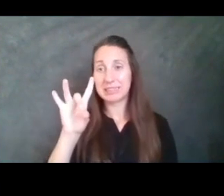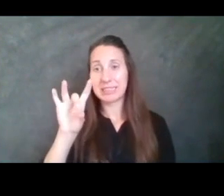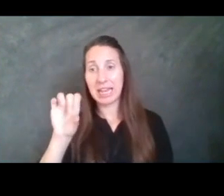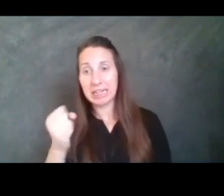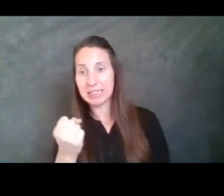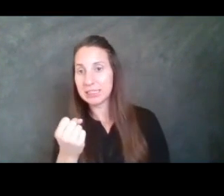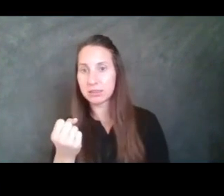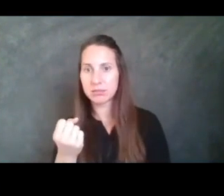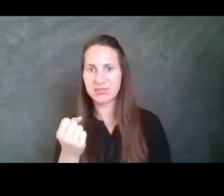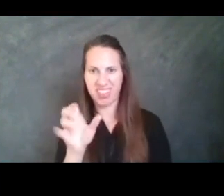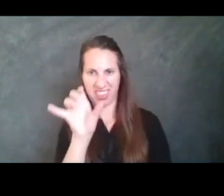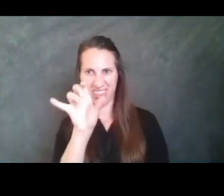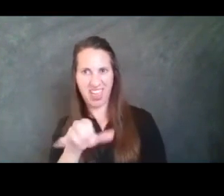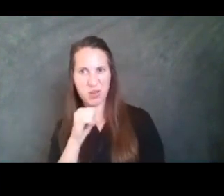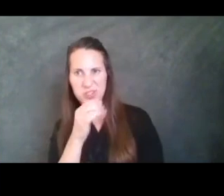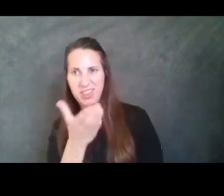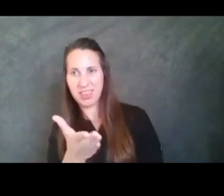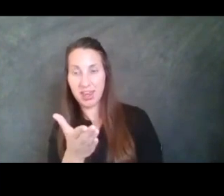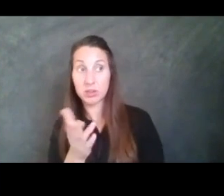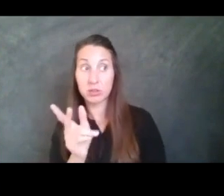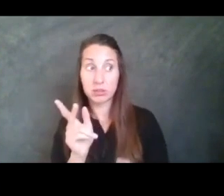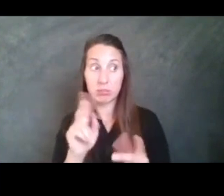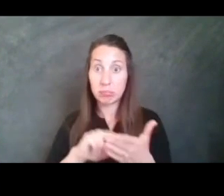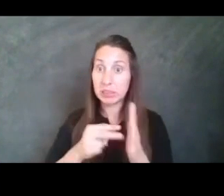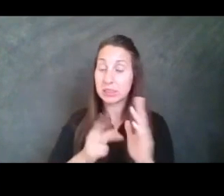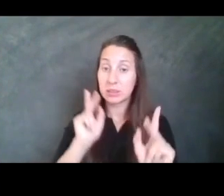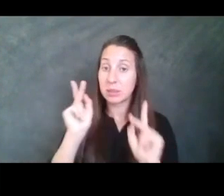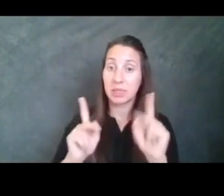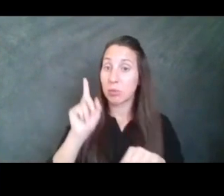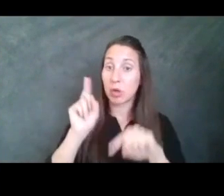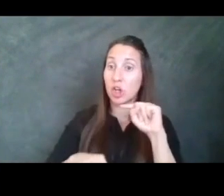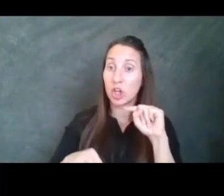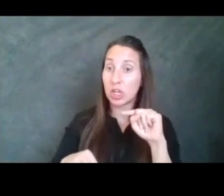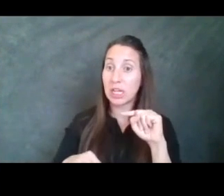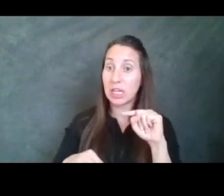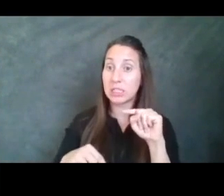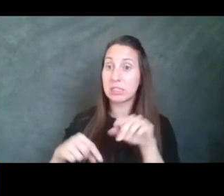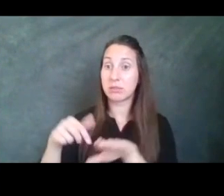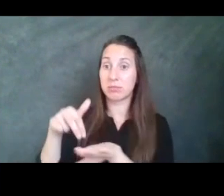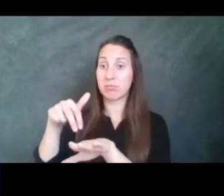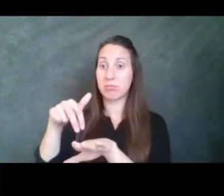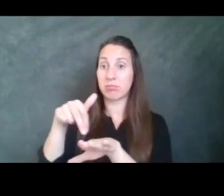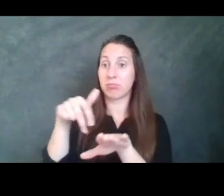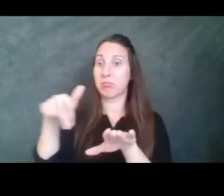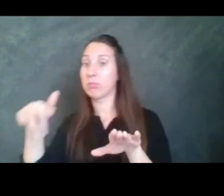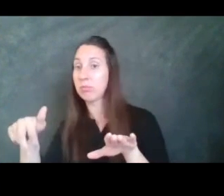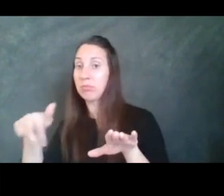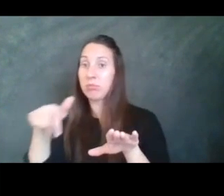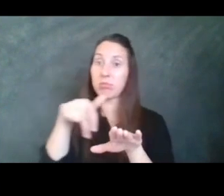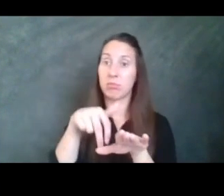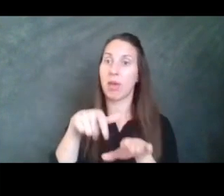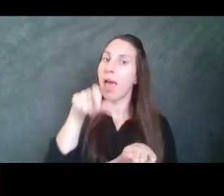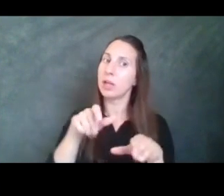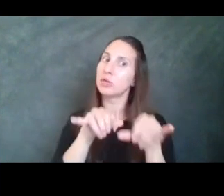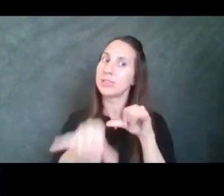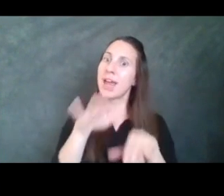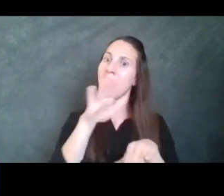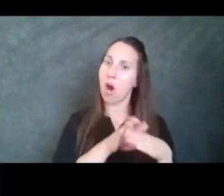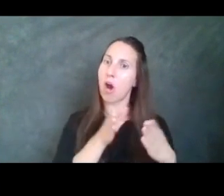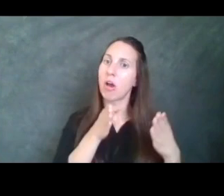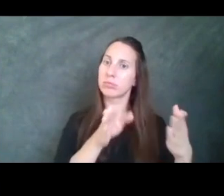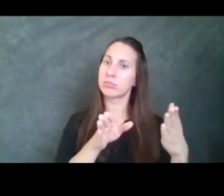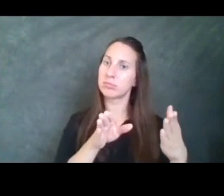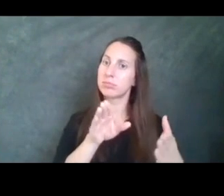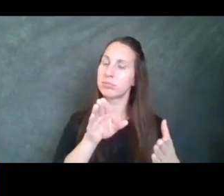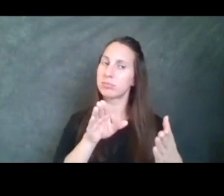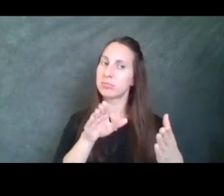cuts and that folks could not even get off their sidewalk is a huge advance